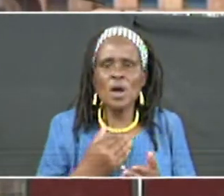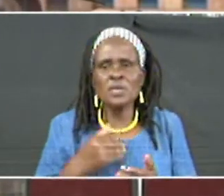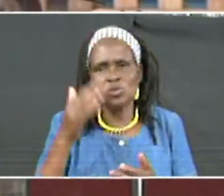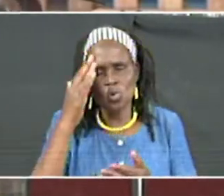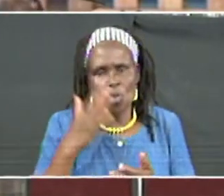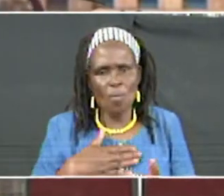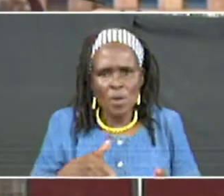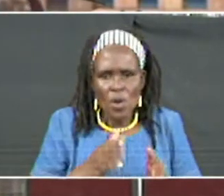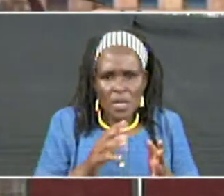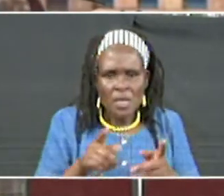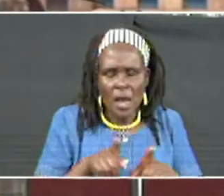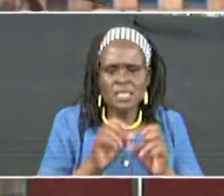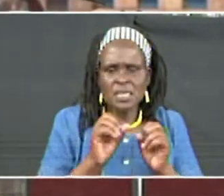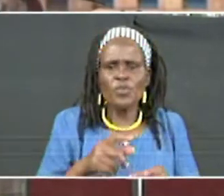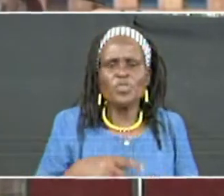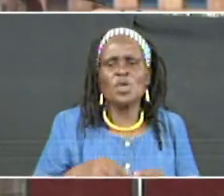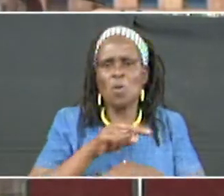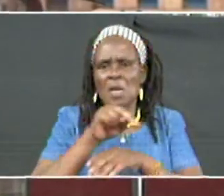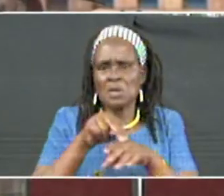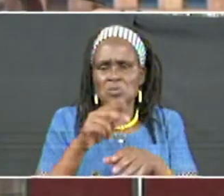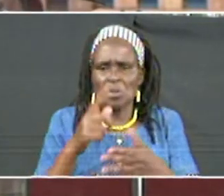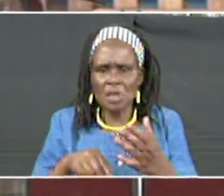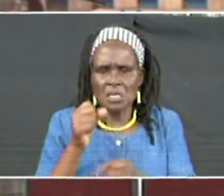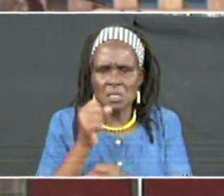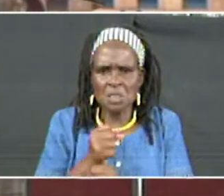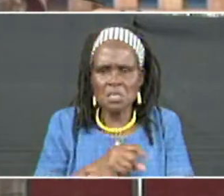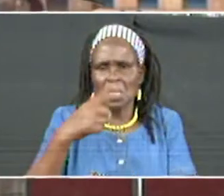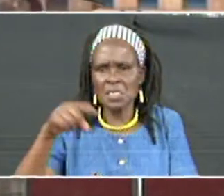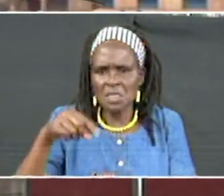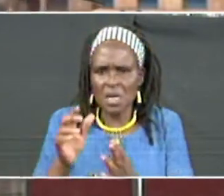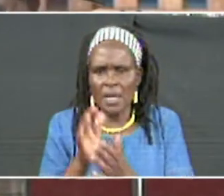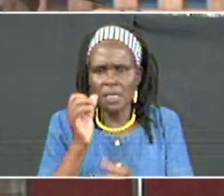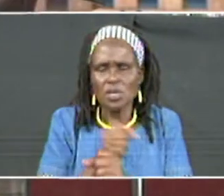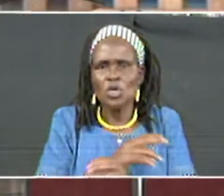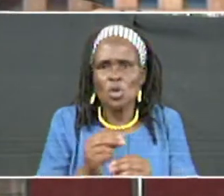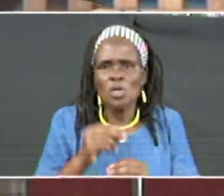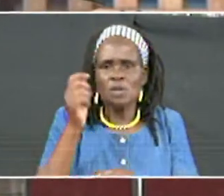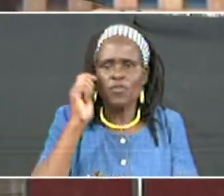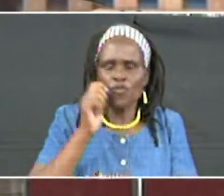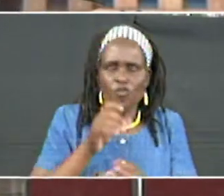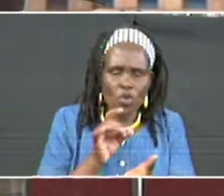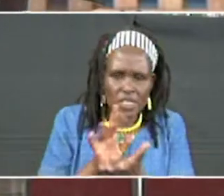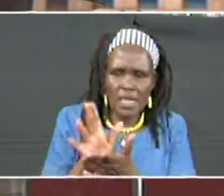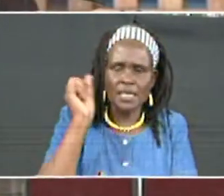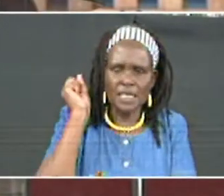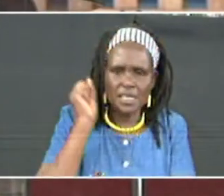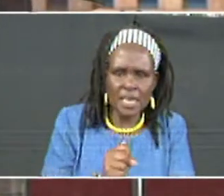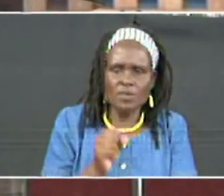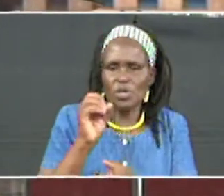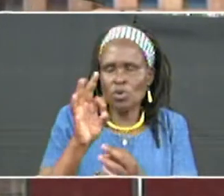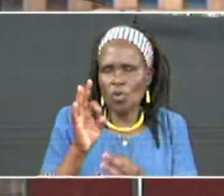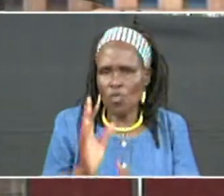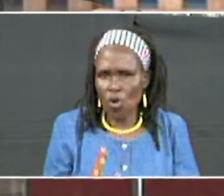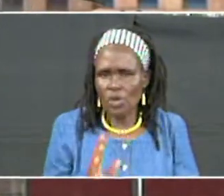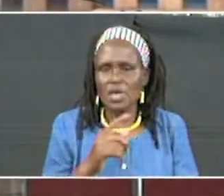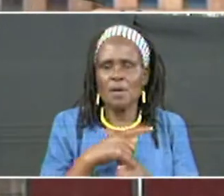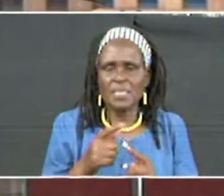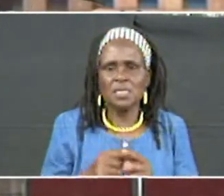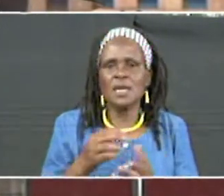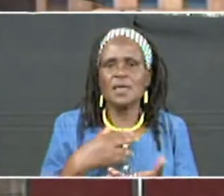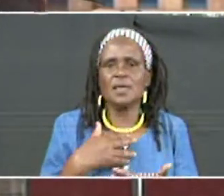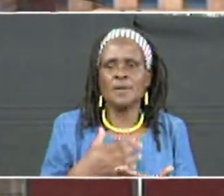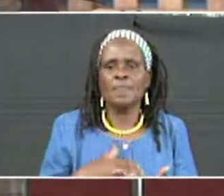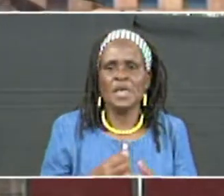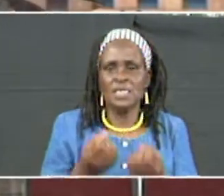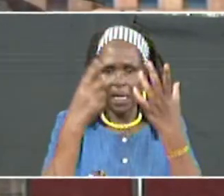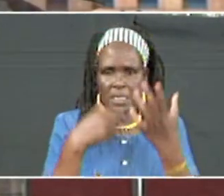were a nation that did righteousness and did not forsake the judgment of their God. They ask of me righteous judgment. They delight to